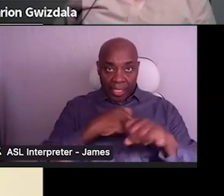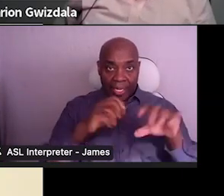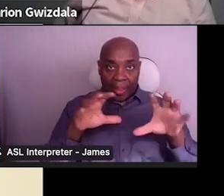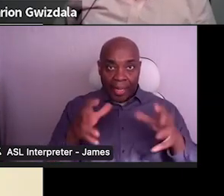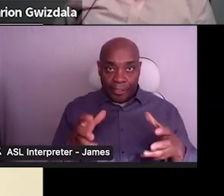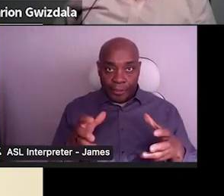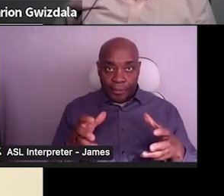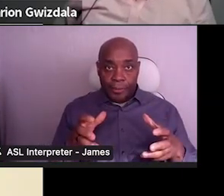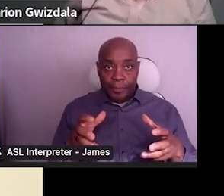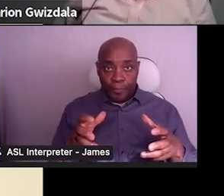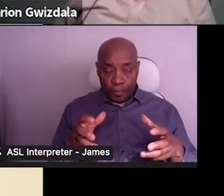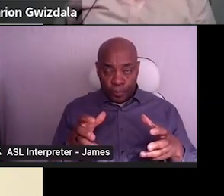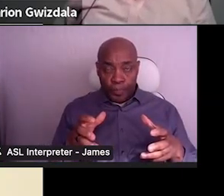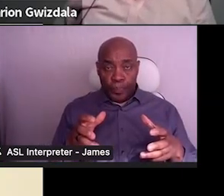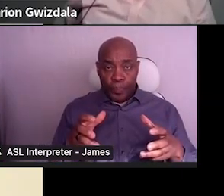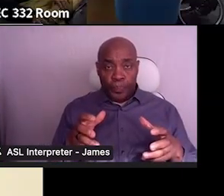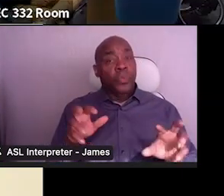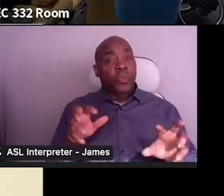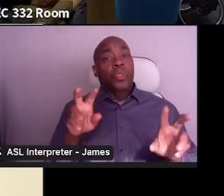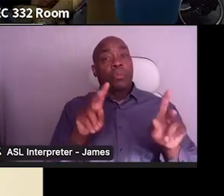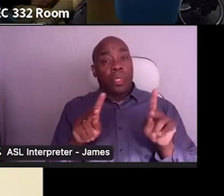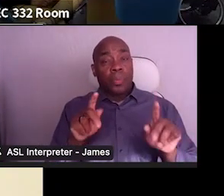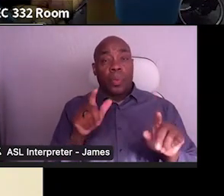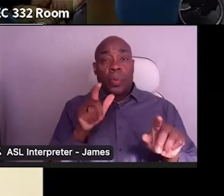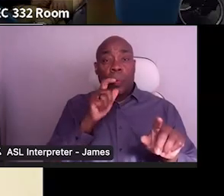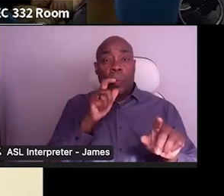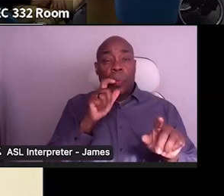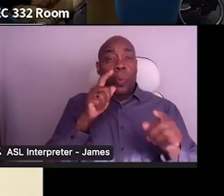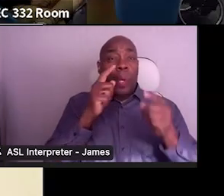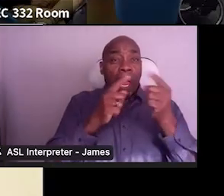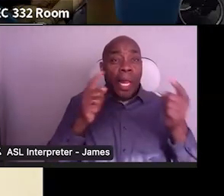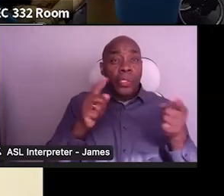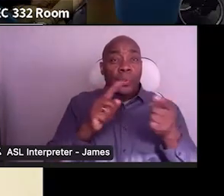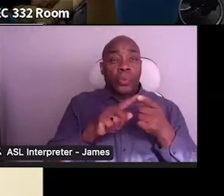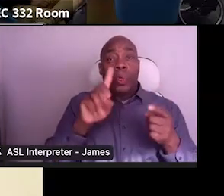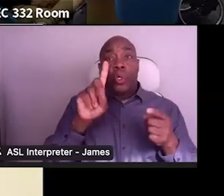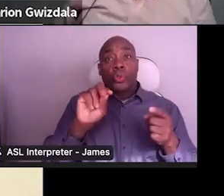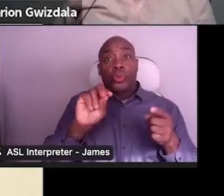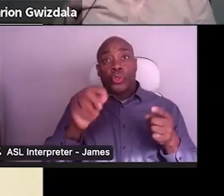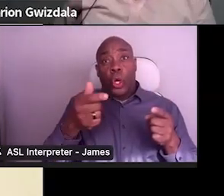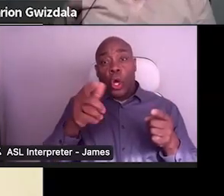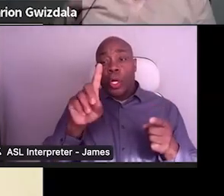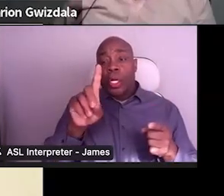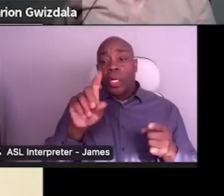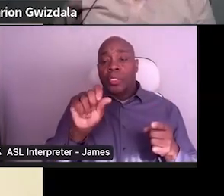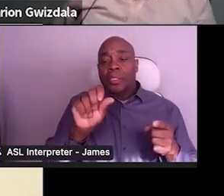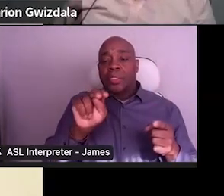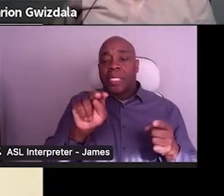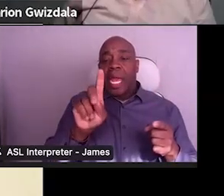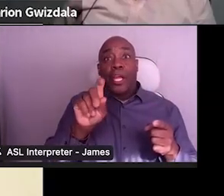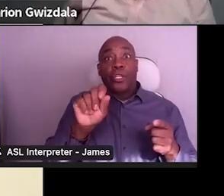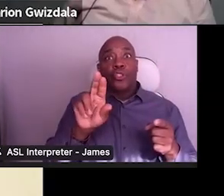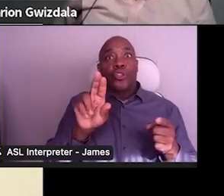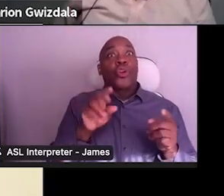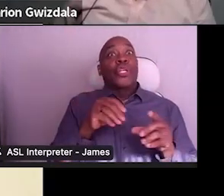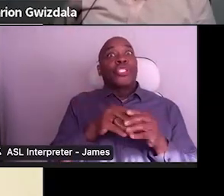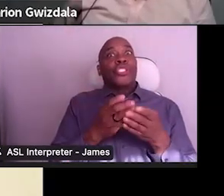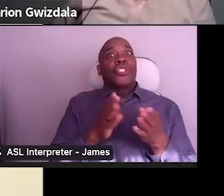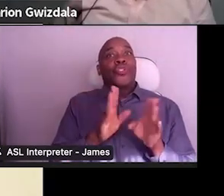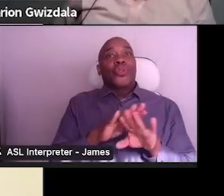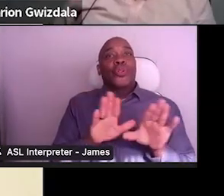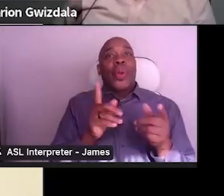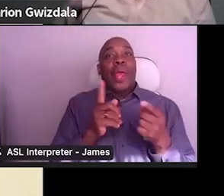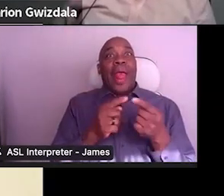Disability is a protected class. People with allergies to dog dander generally do not have